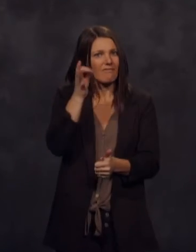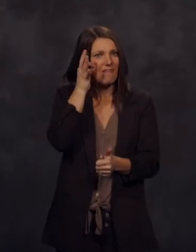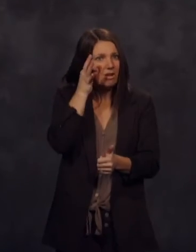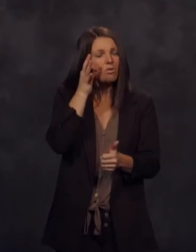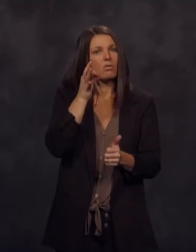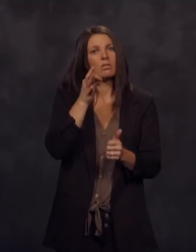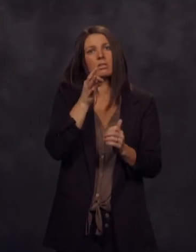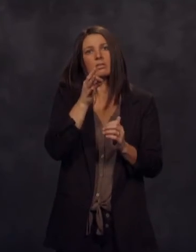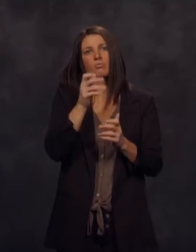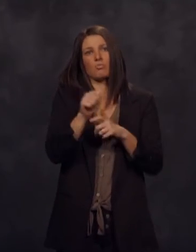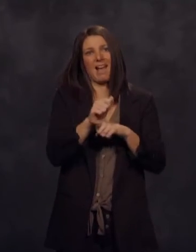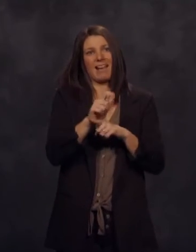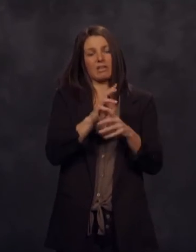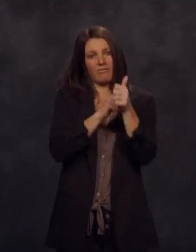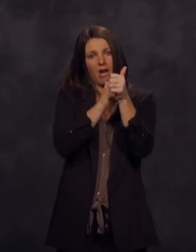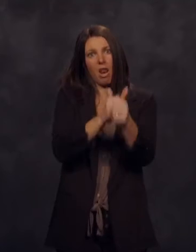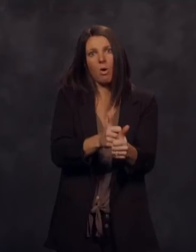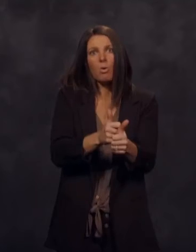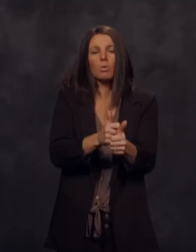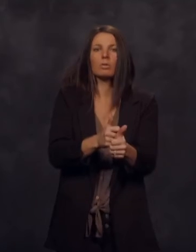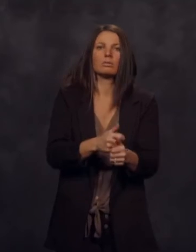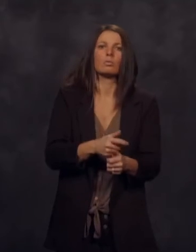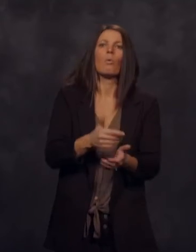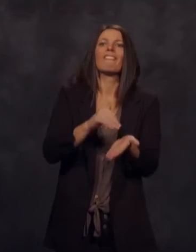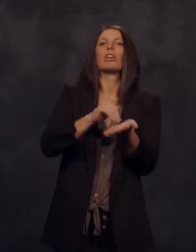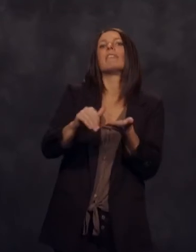like this, or forgiving interest on